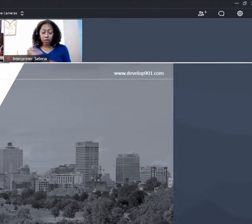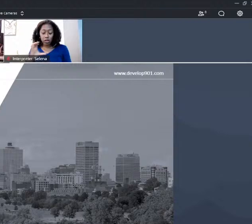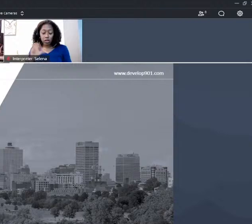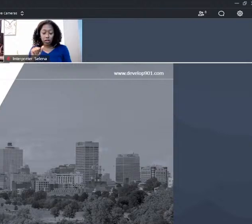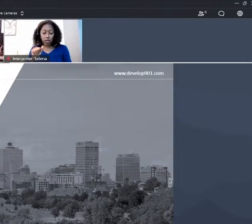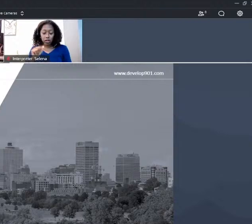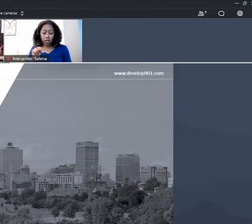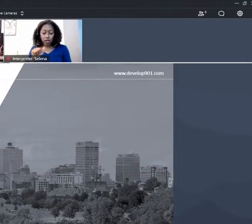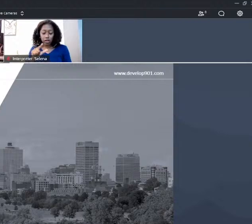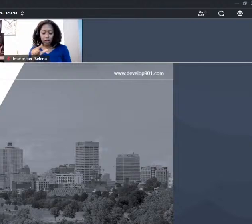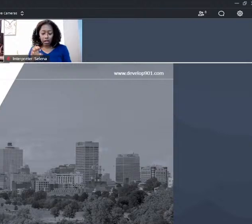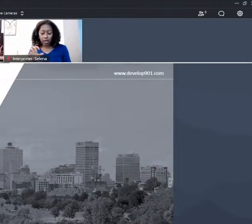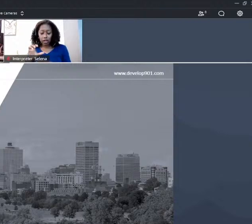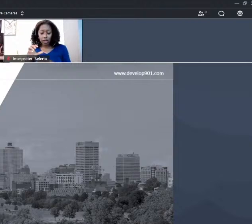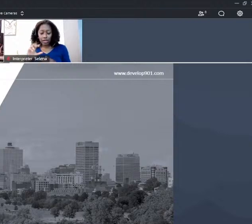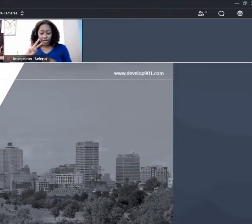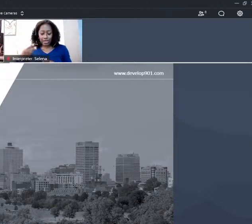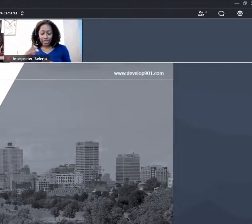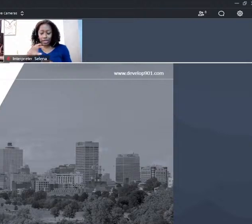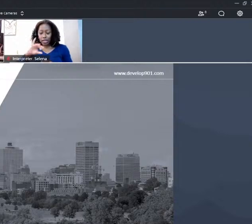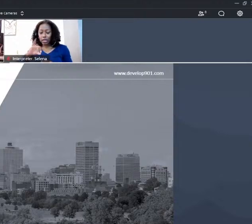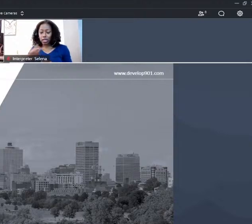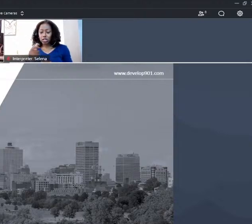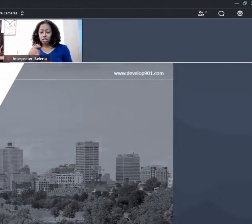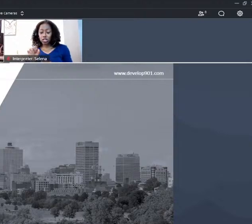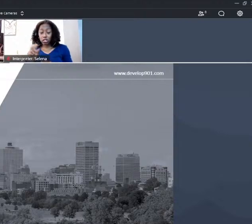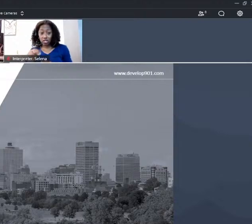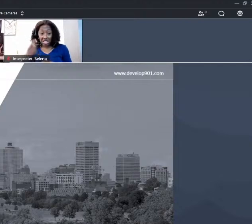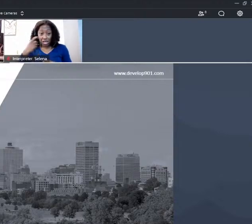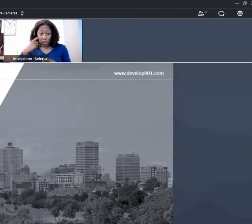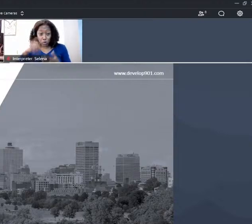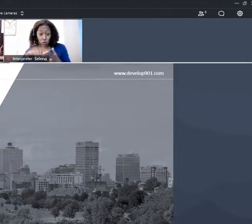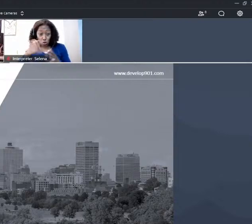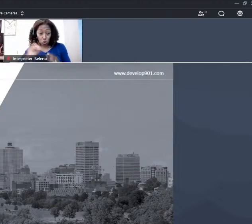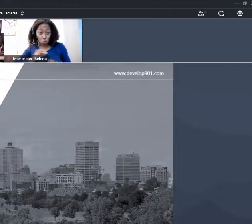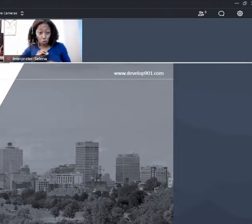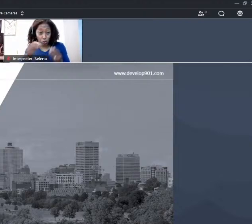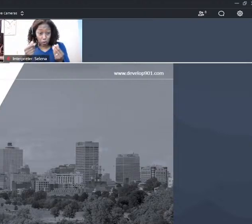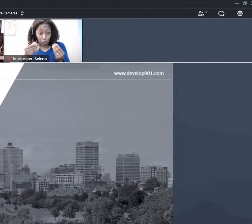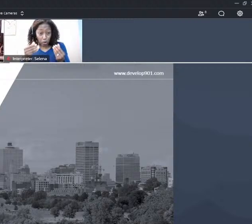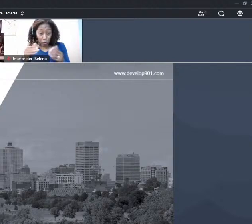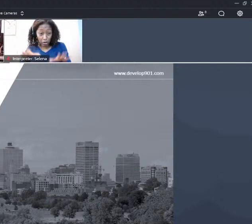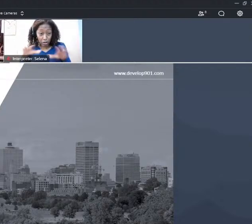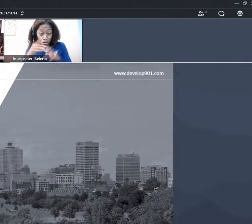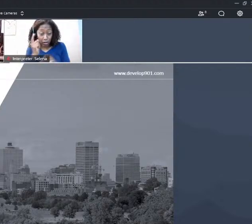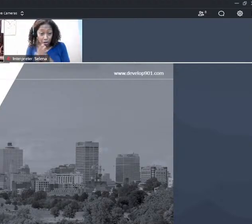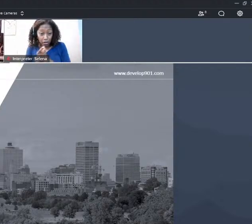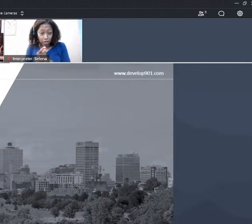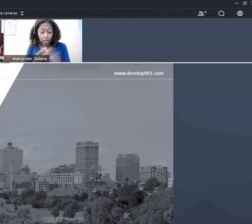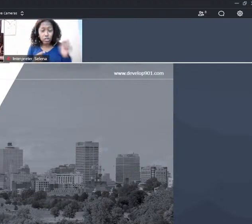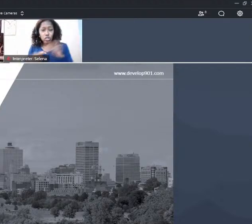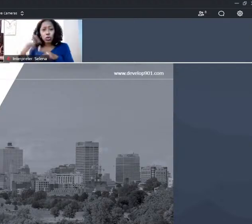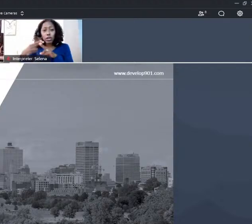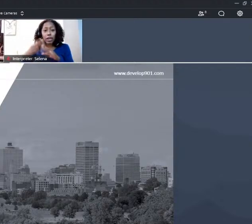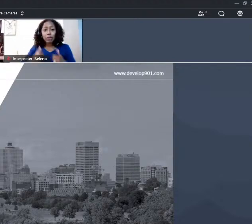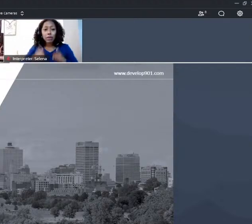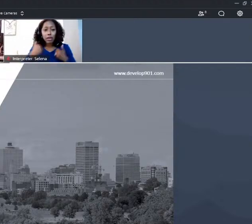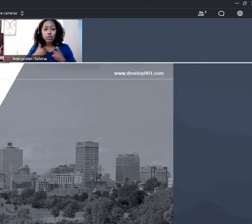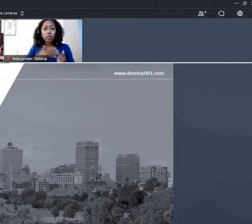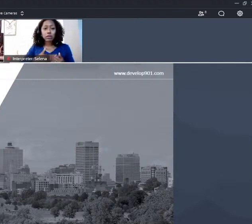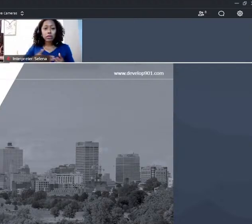by Council Lady Johnson. I assume, sir, you're the owner? Yes, Mr. Right, Chair. may I have your name and address for the